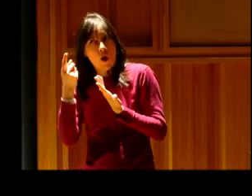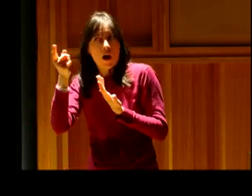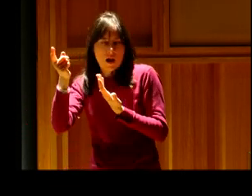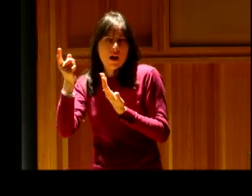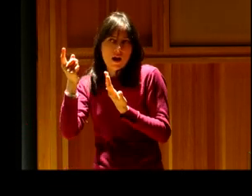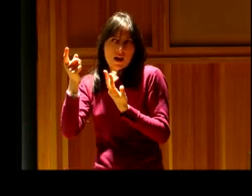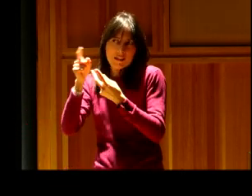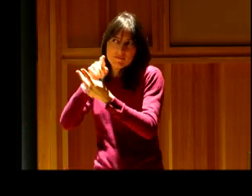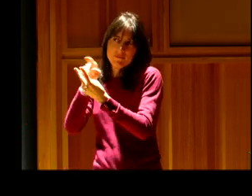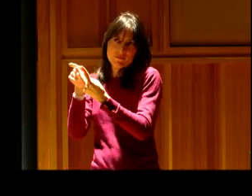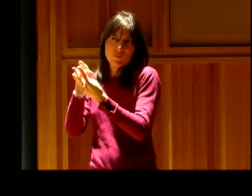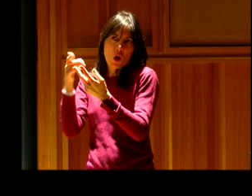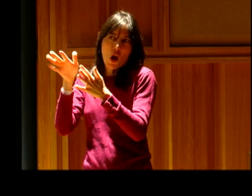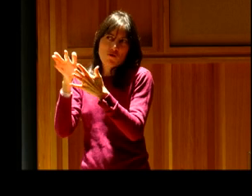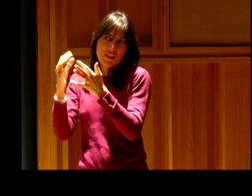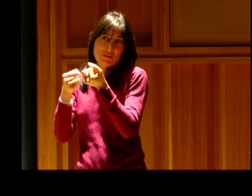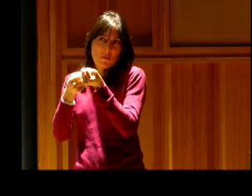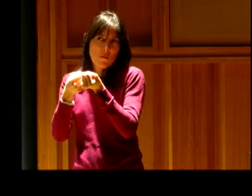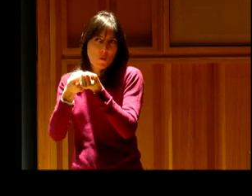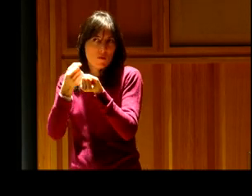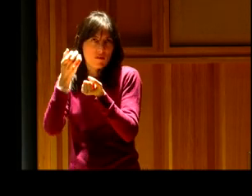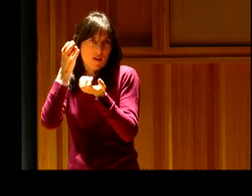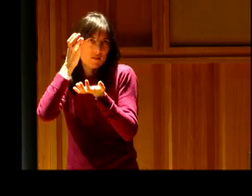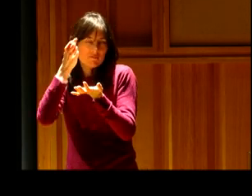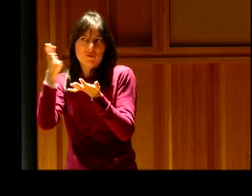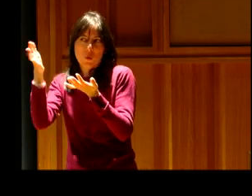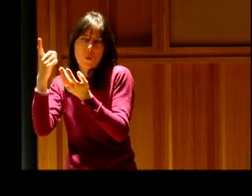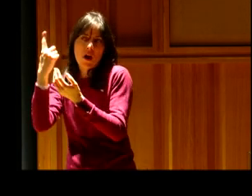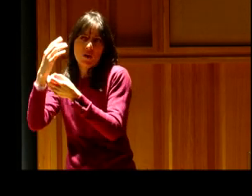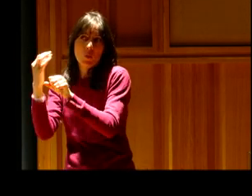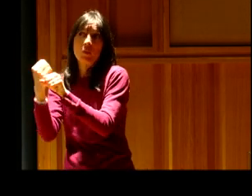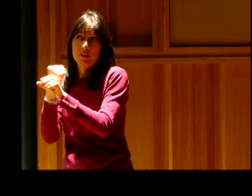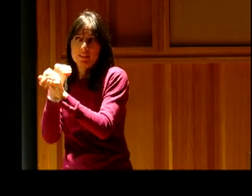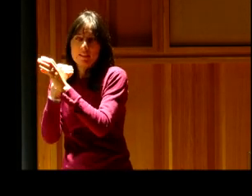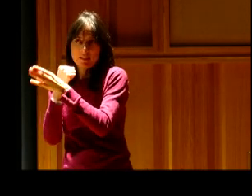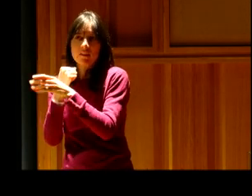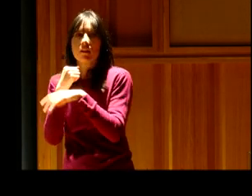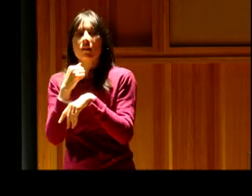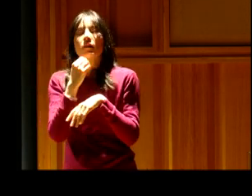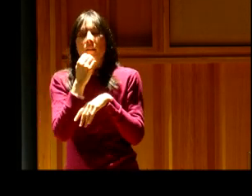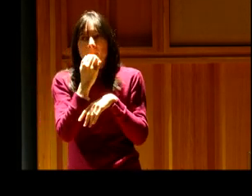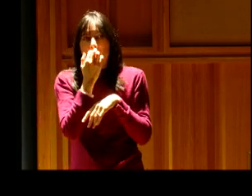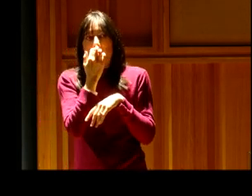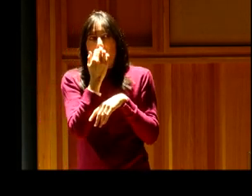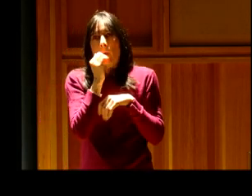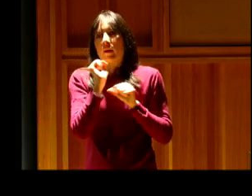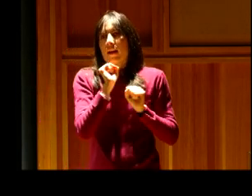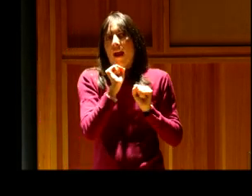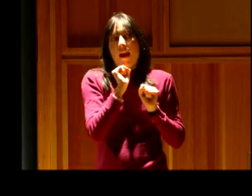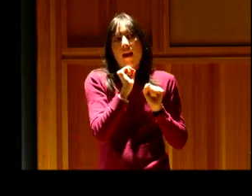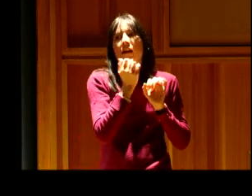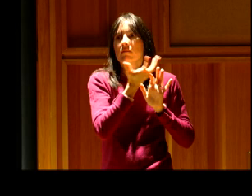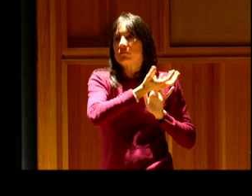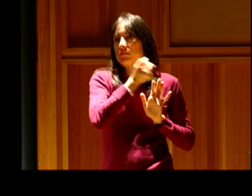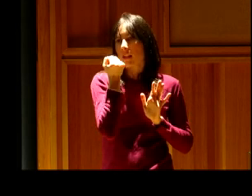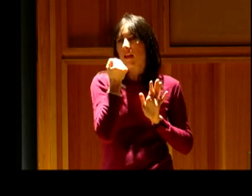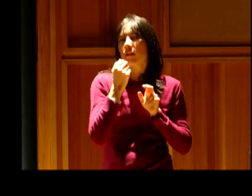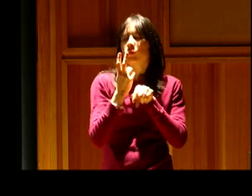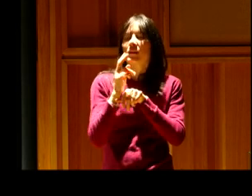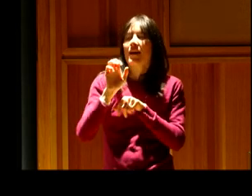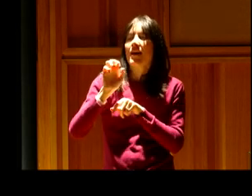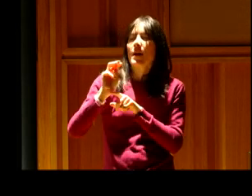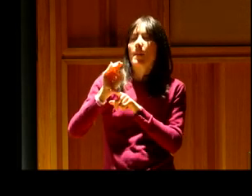supported preserving the land, and there was an opportunity to take the land by eminent